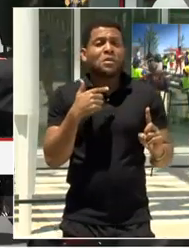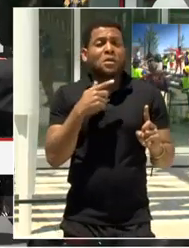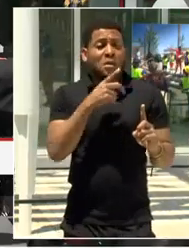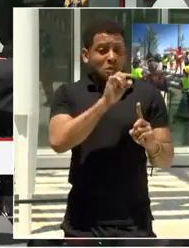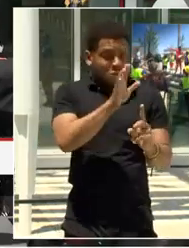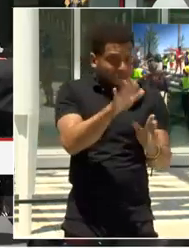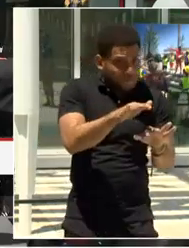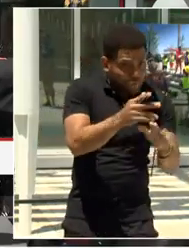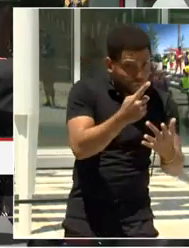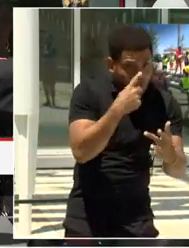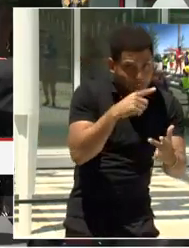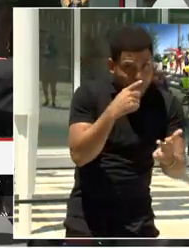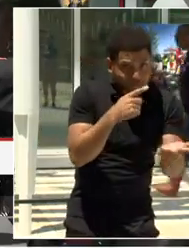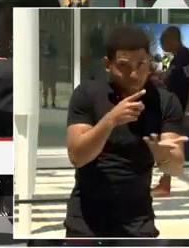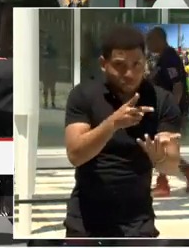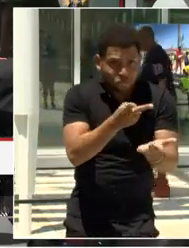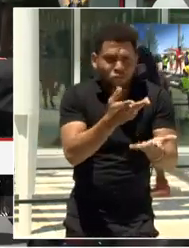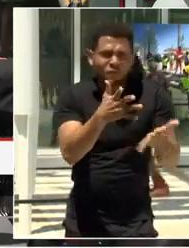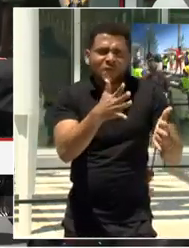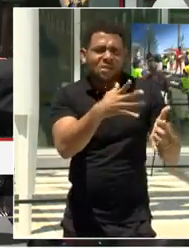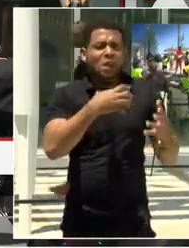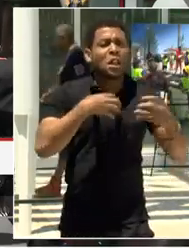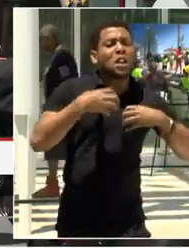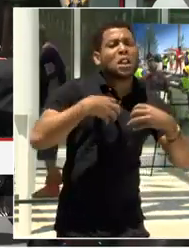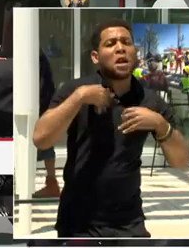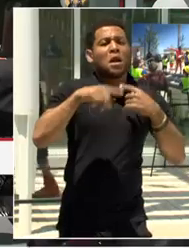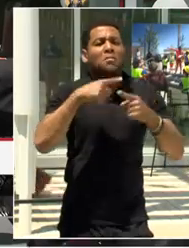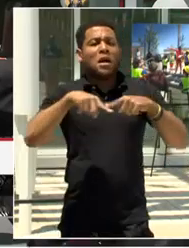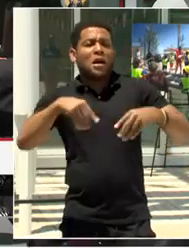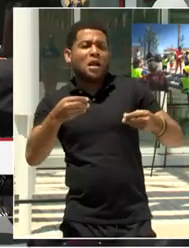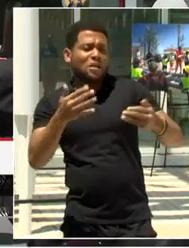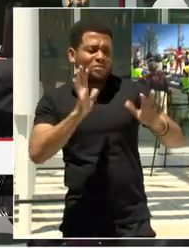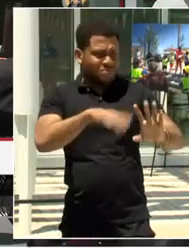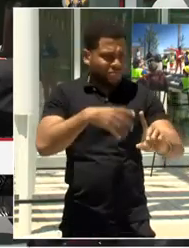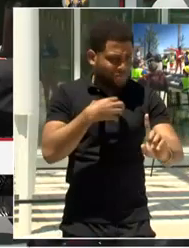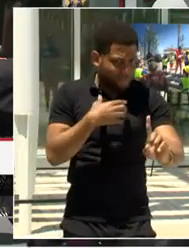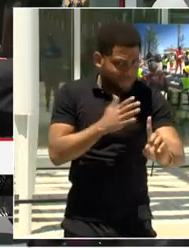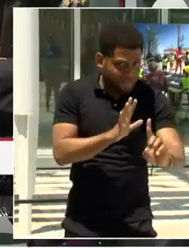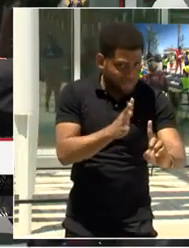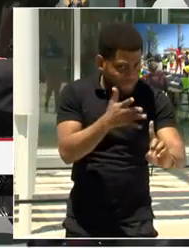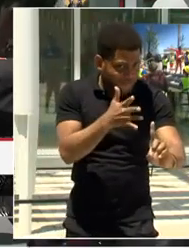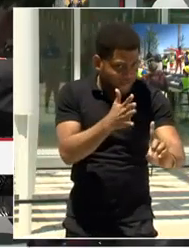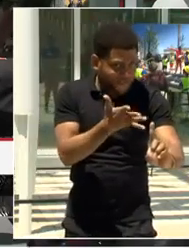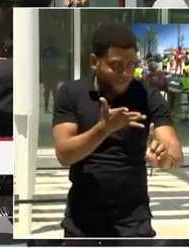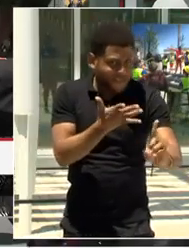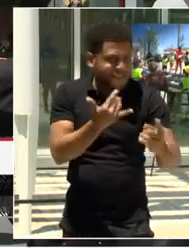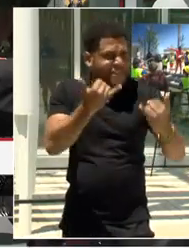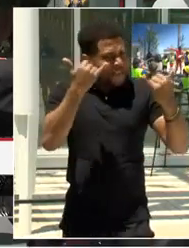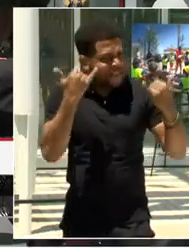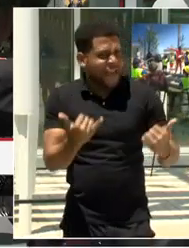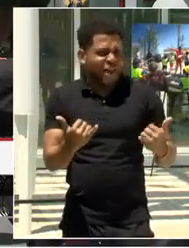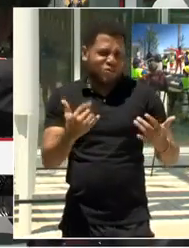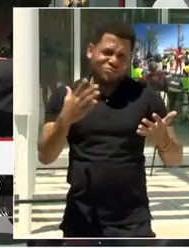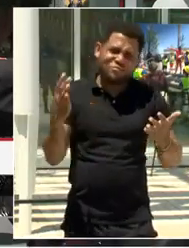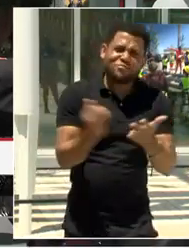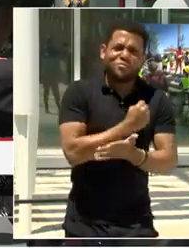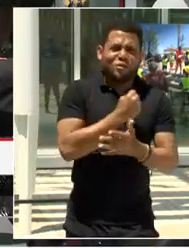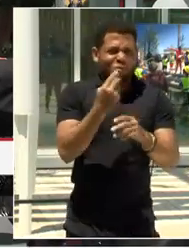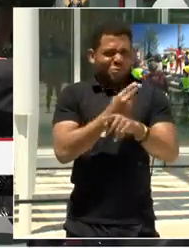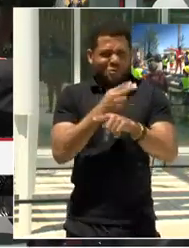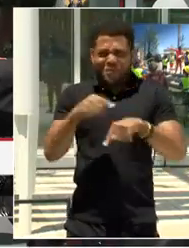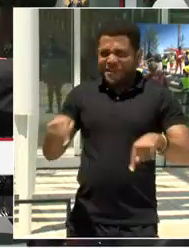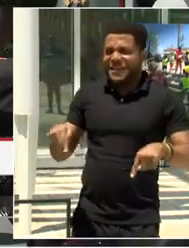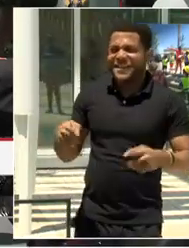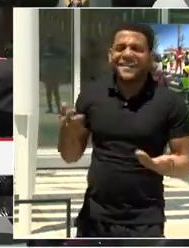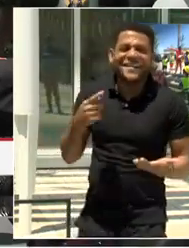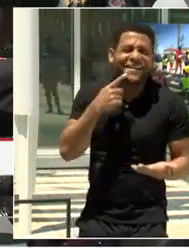this place? Now y'all can come in here, enjoy this pool, enjoy the park, and then have fun right across the street. They were wondering whether it was going to